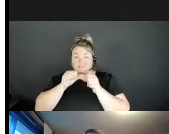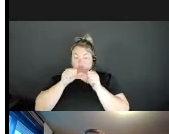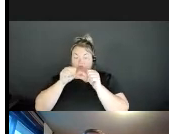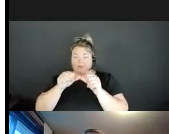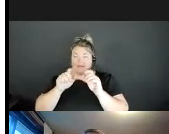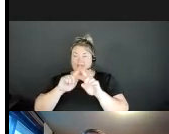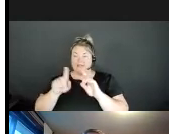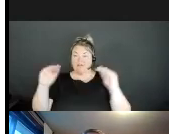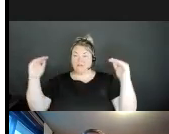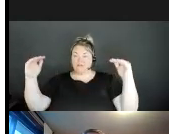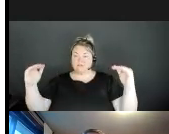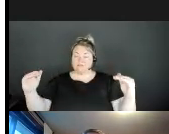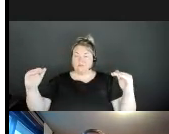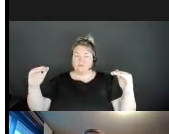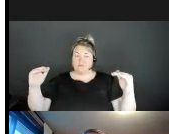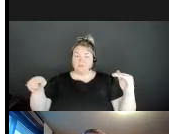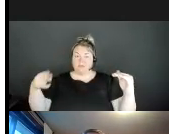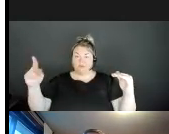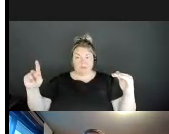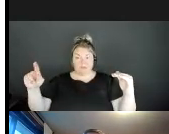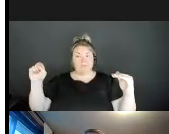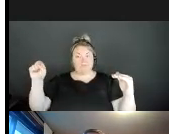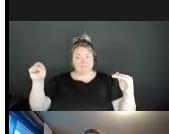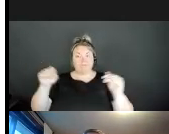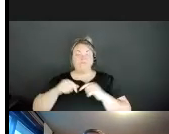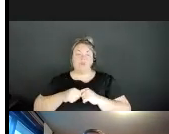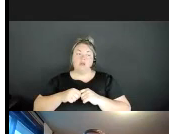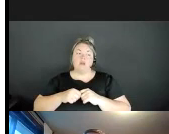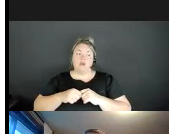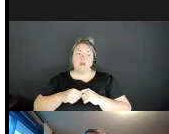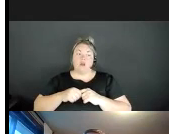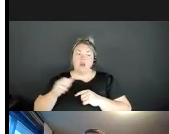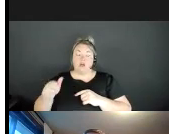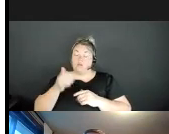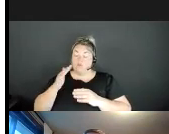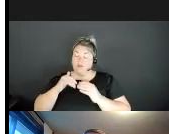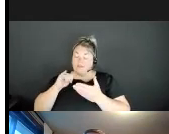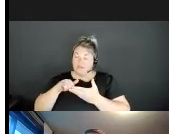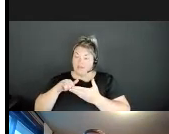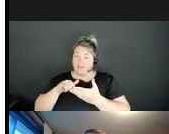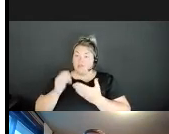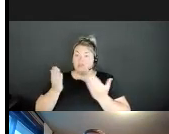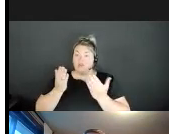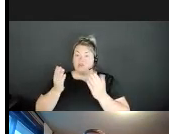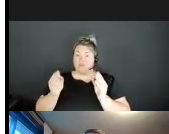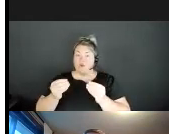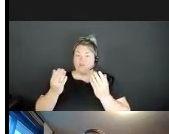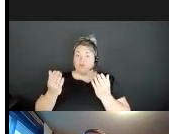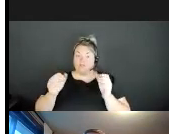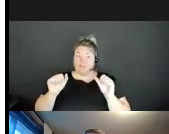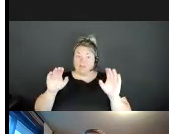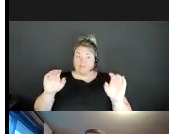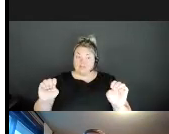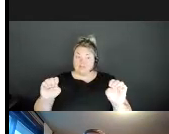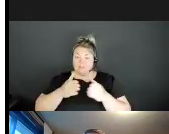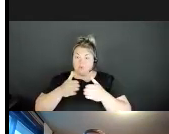difference with service provisions for PHP. Otherwise, the service offerings can again be broad as long as you're